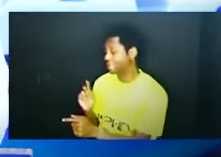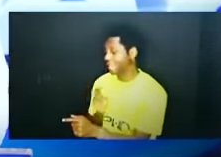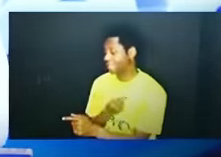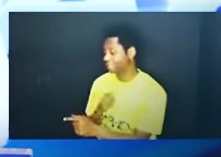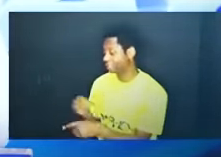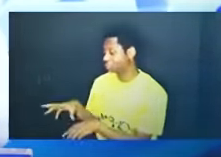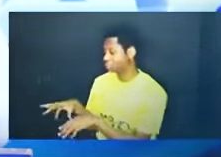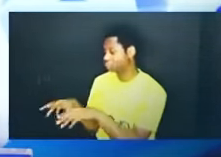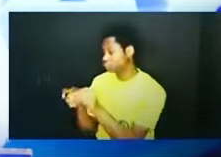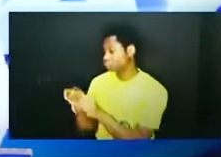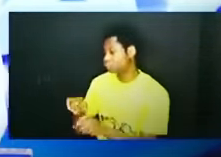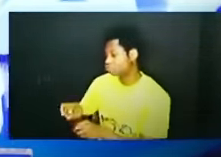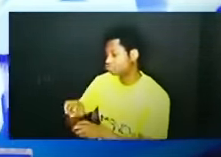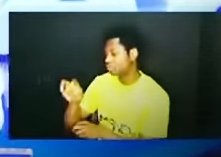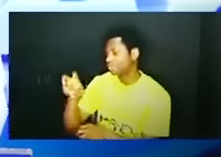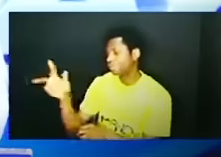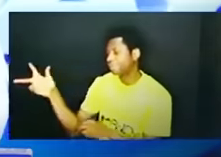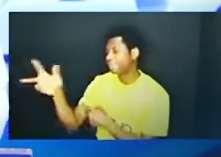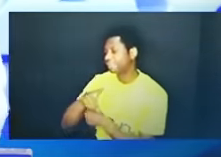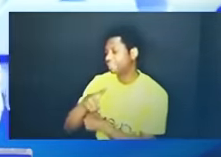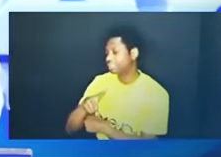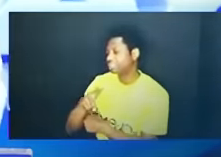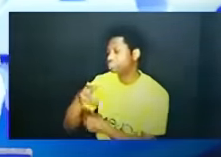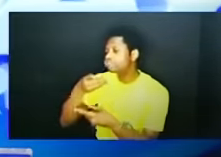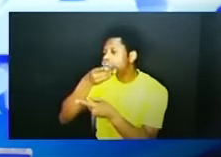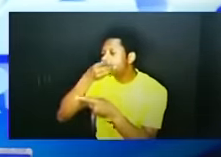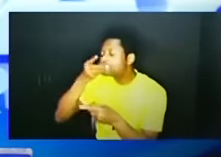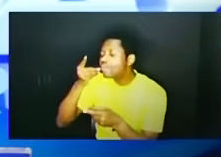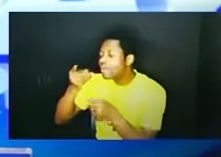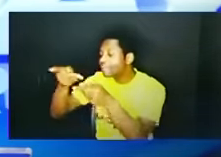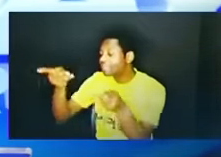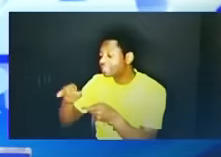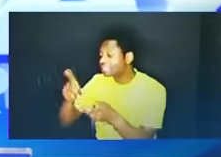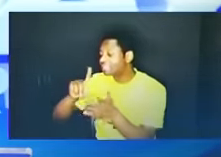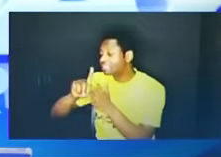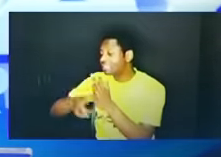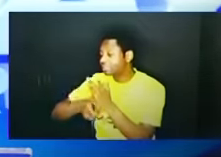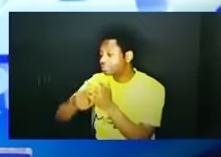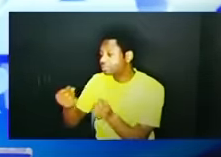the wilderness to offer sacrifices to